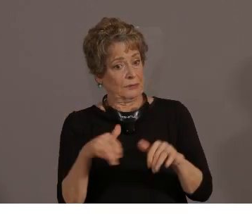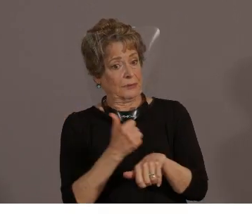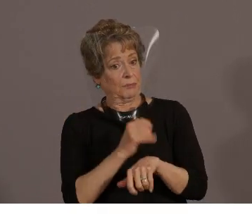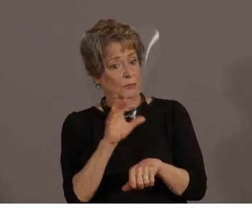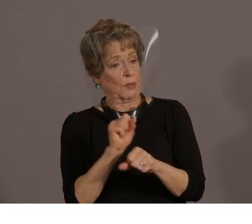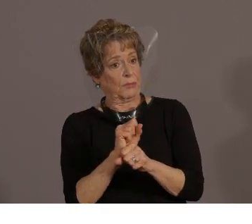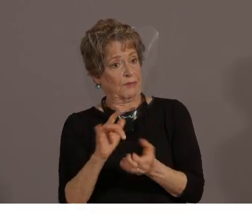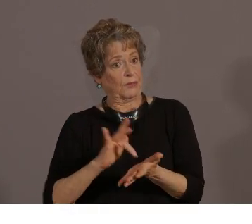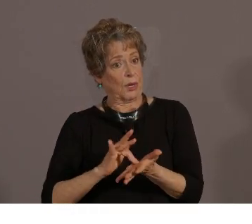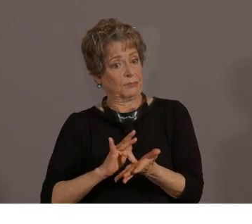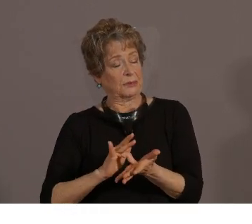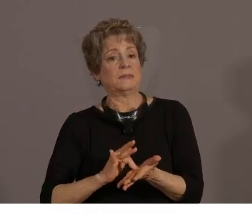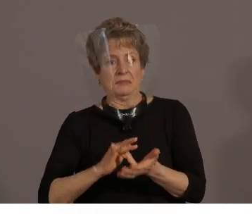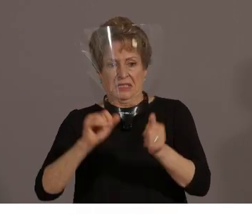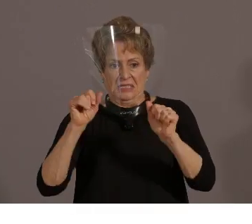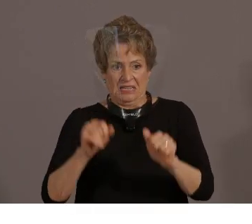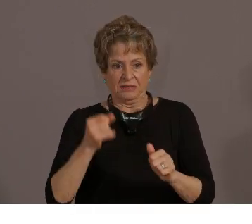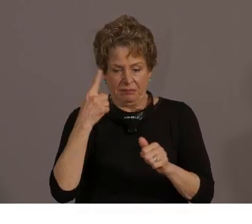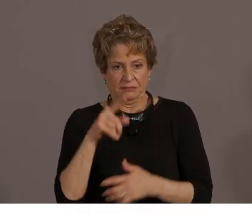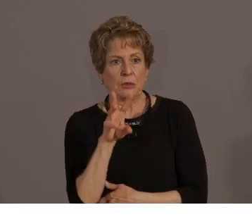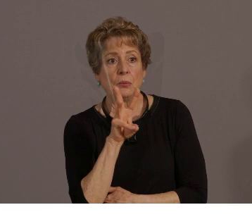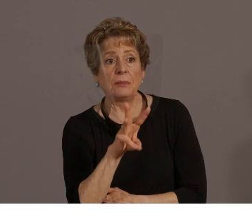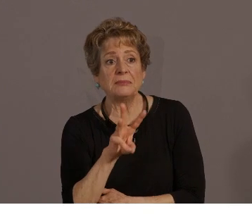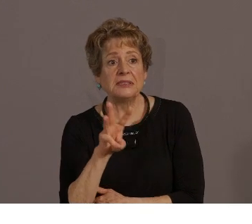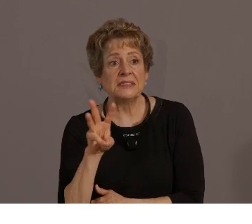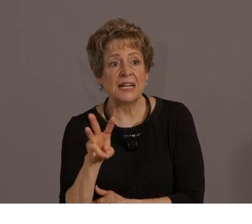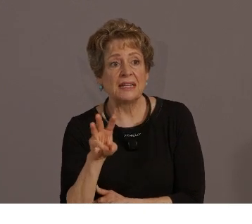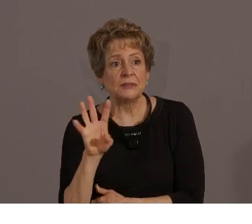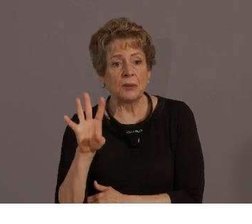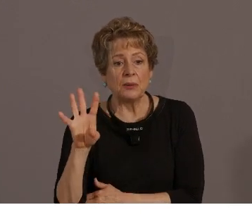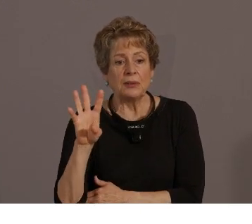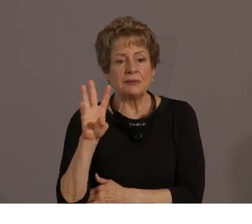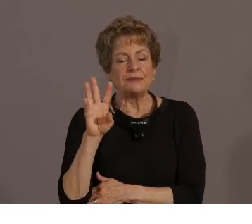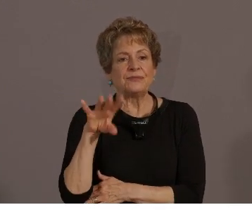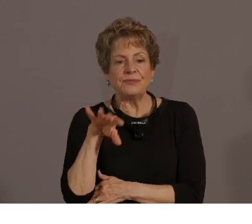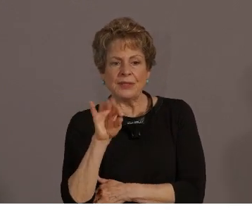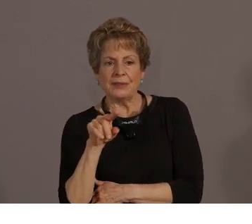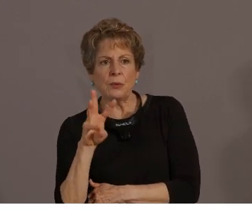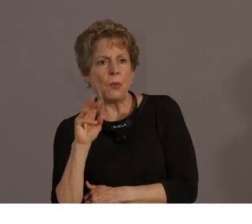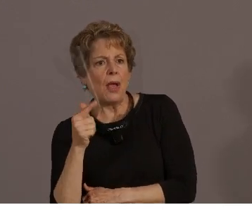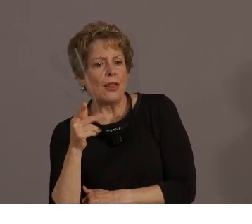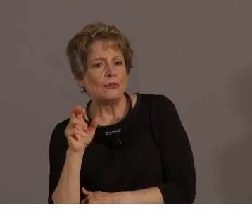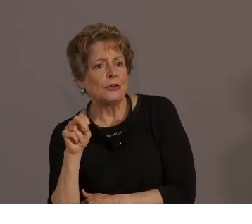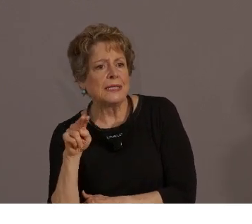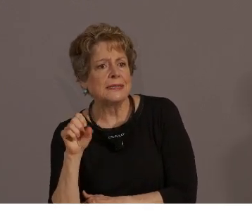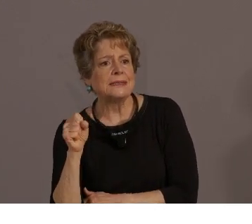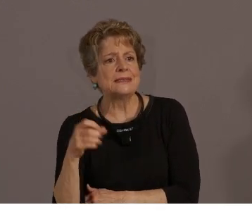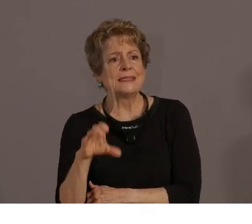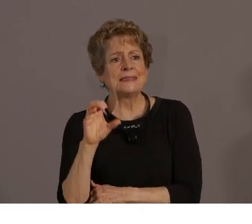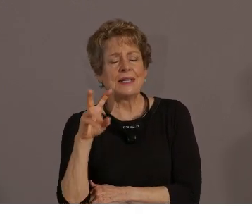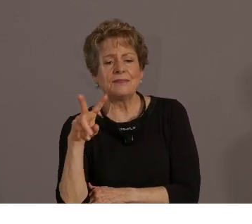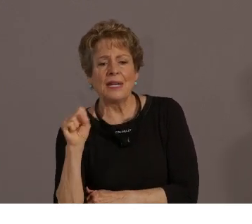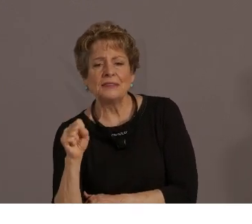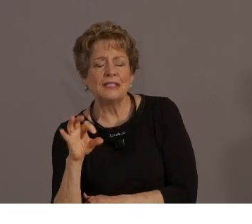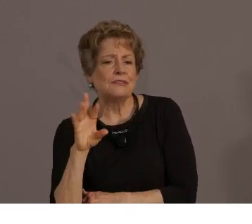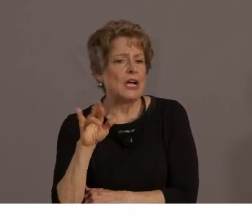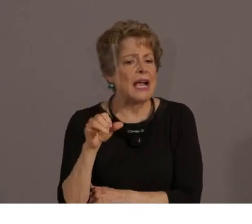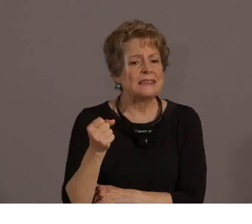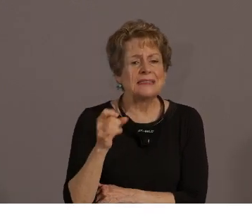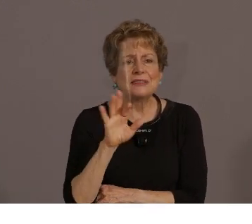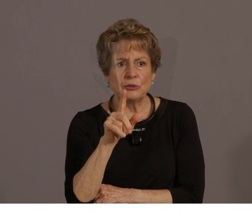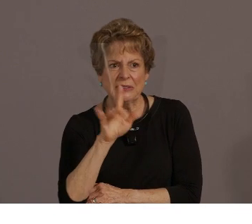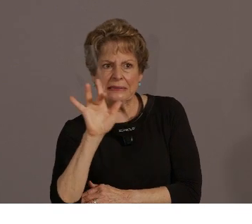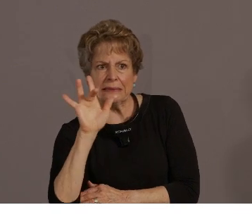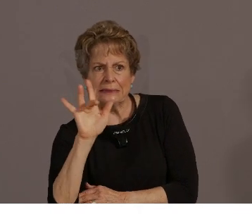azdhs/findvaccine and identify the location of that pharmacy, and that should take you to